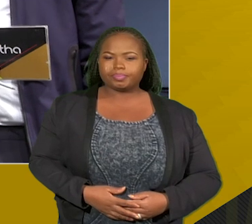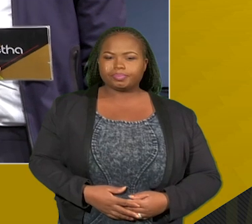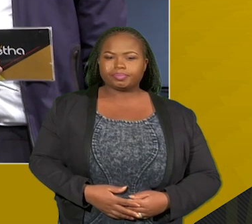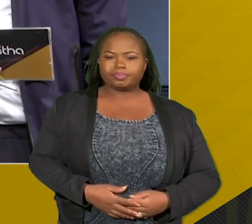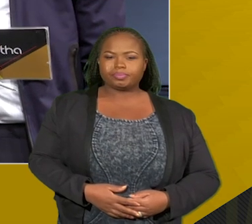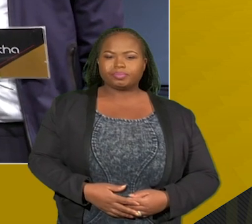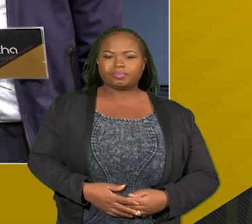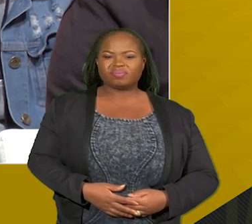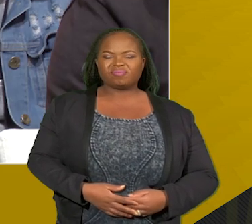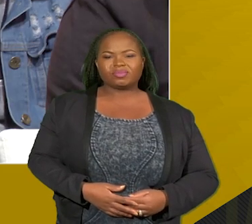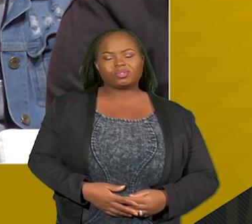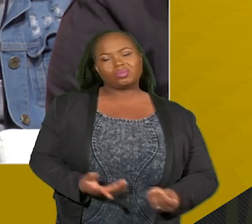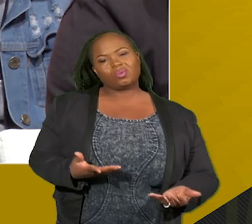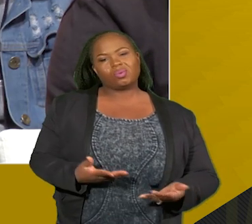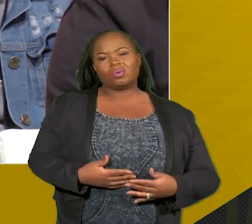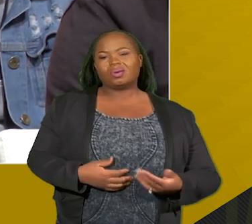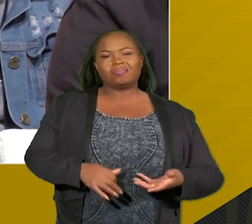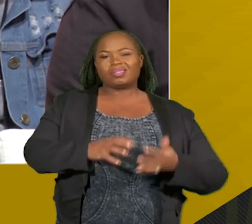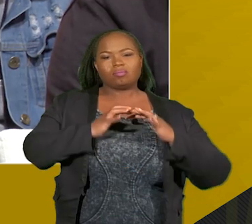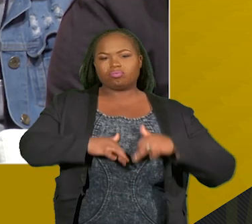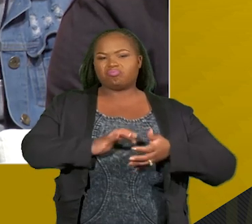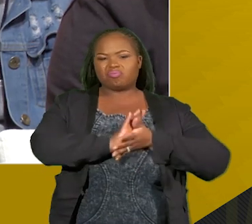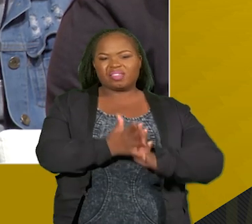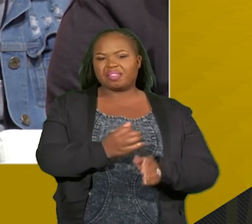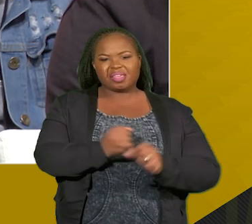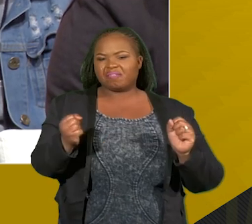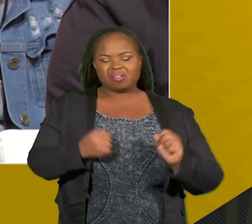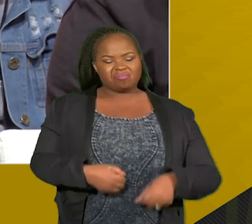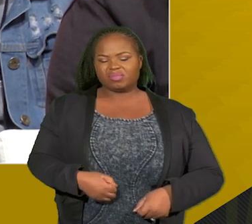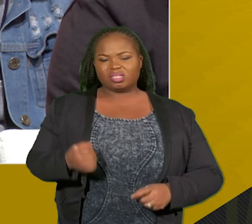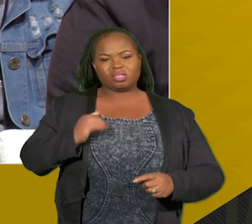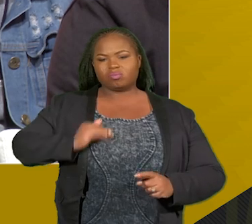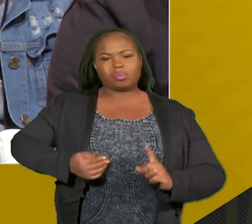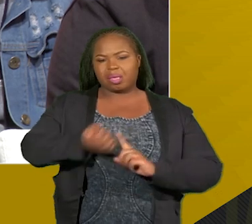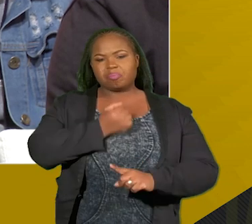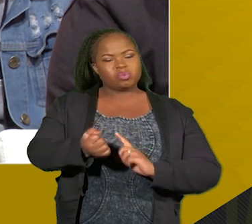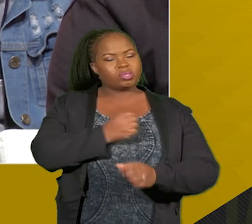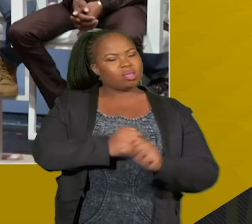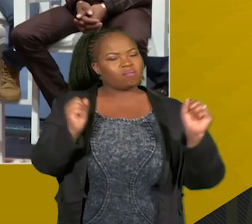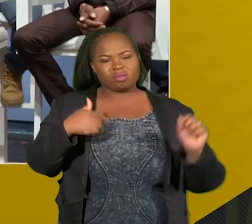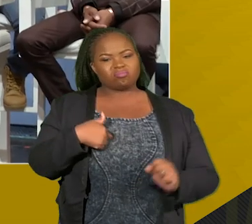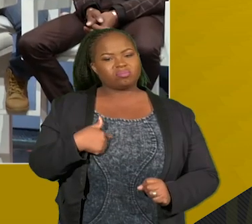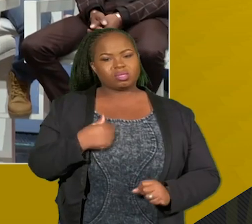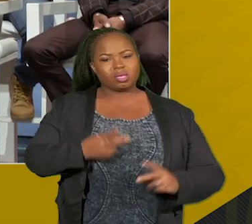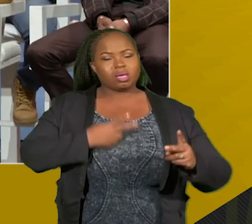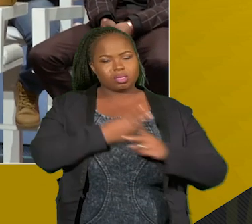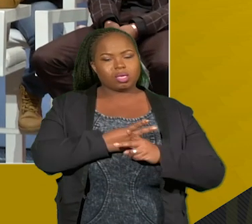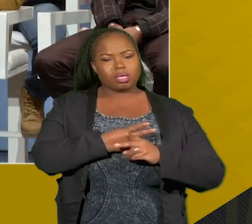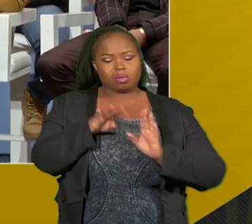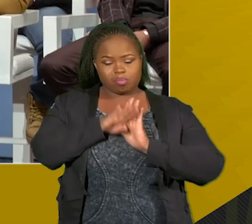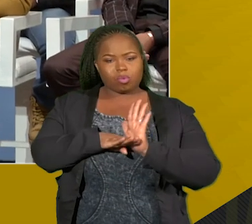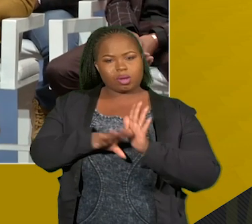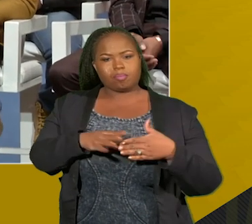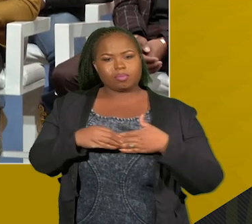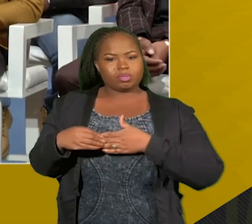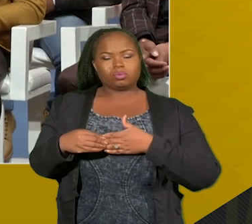I think in a way it built me instead of crushing me. I have never abused a woman in my life. I've also established a mentorship program for